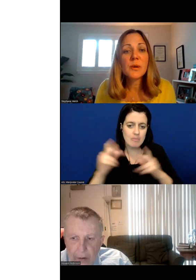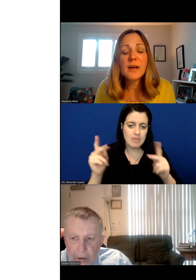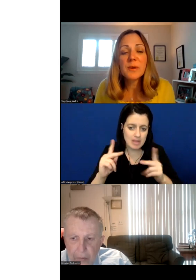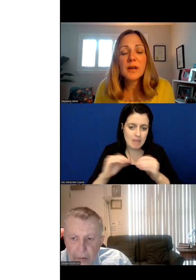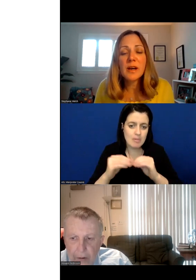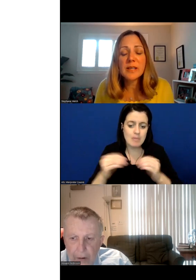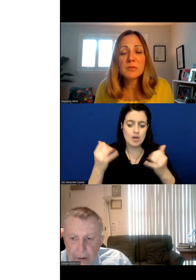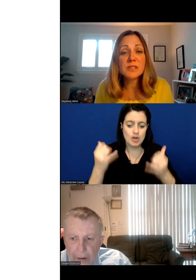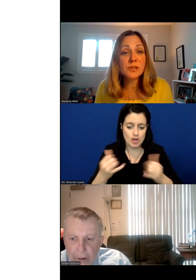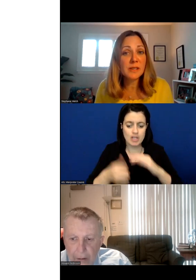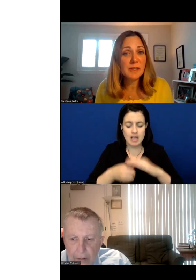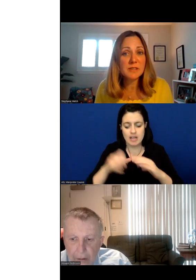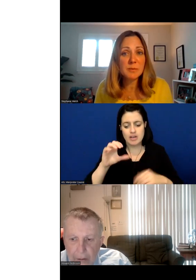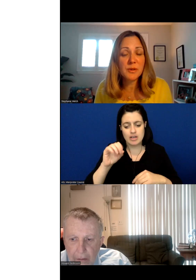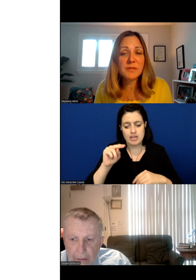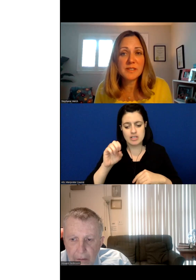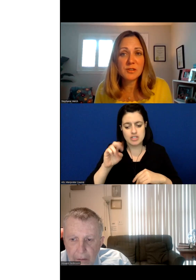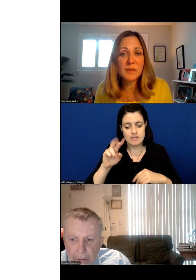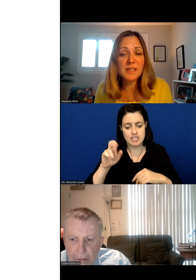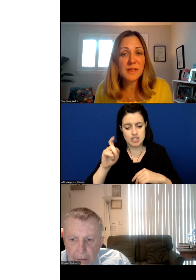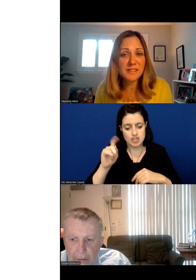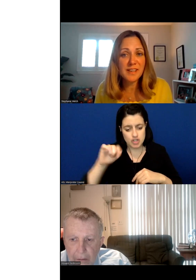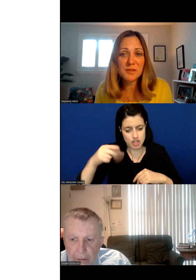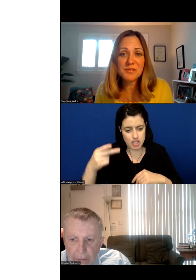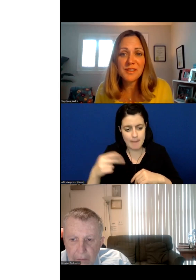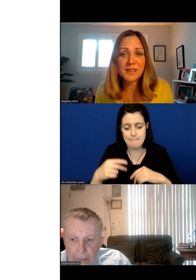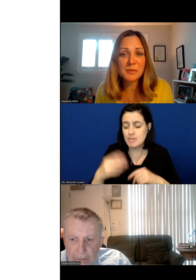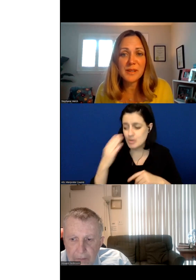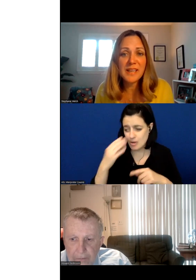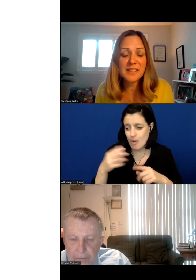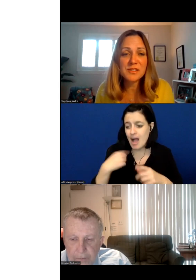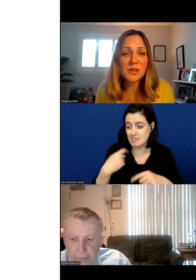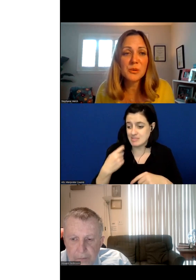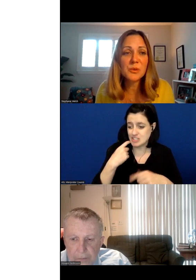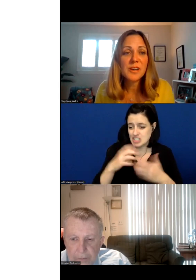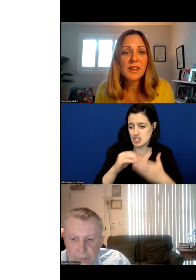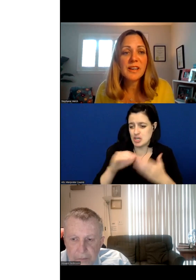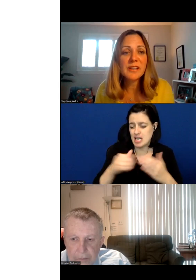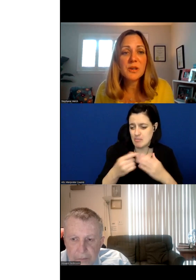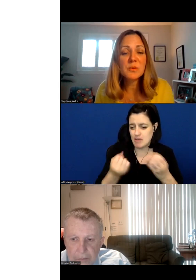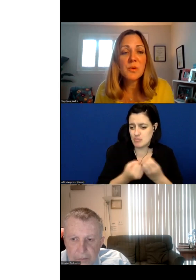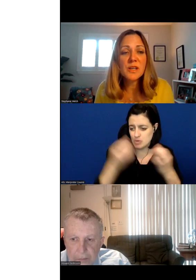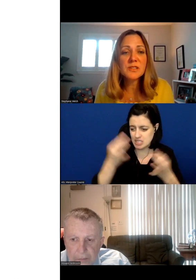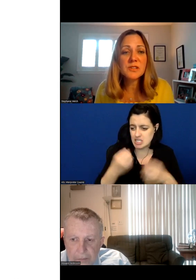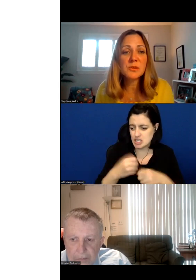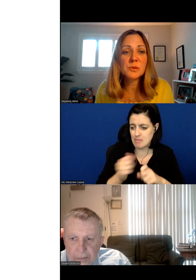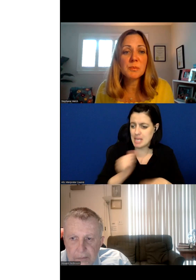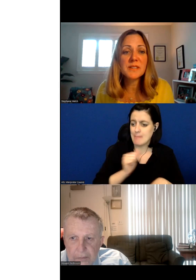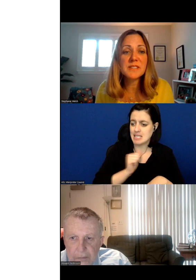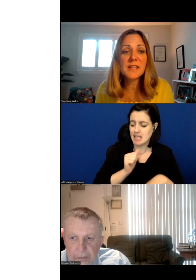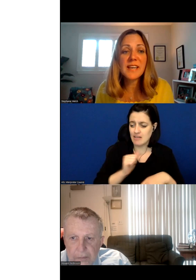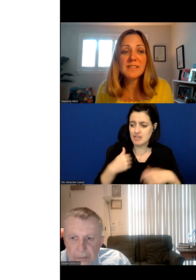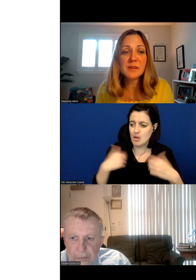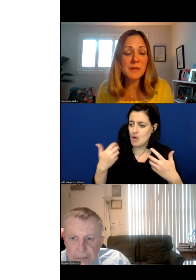You know, Howard, I am just learning about supportive decision-making myself. And so I don't want